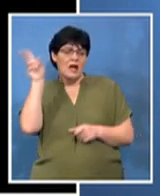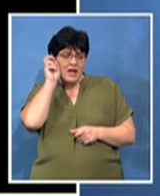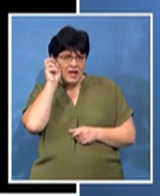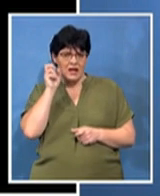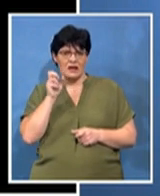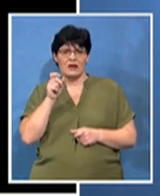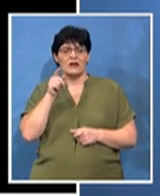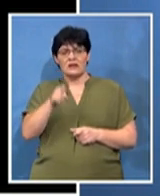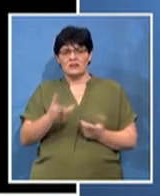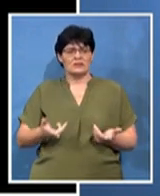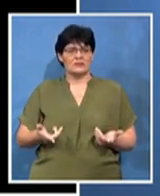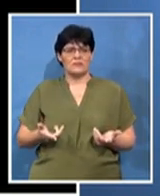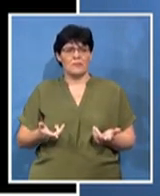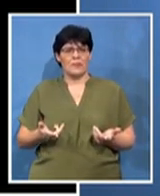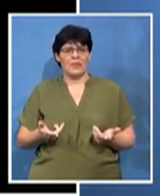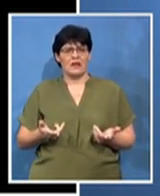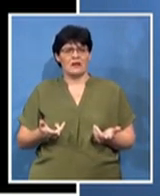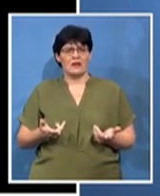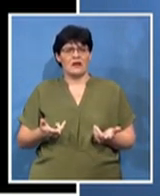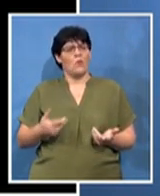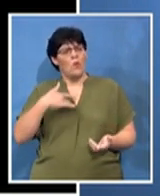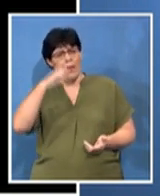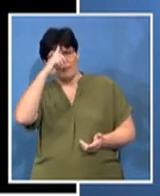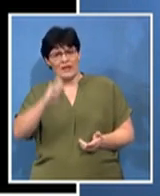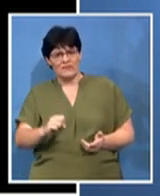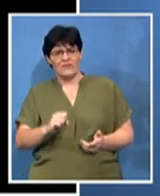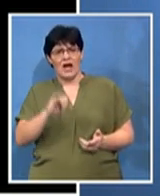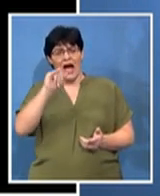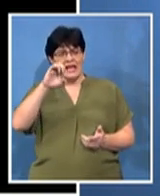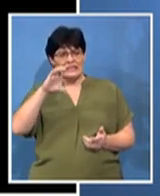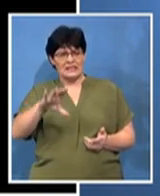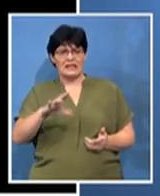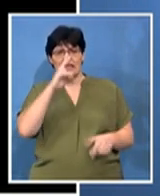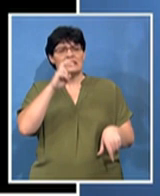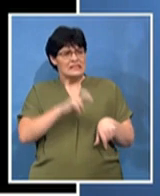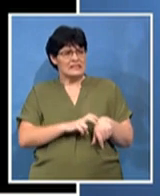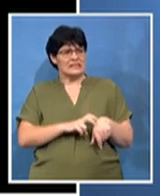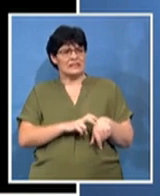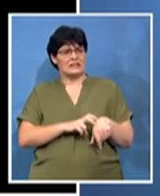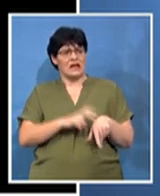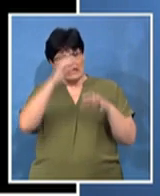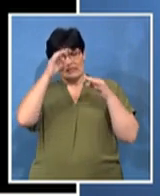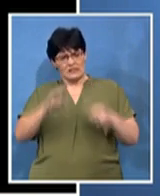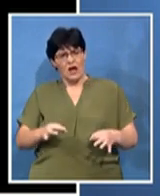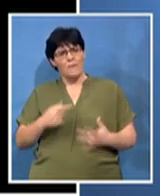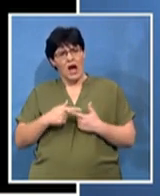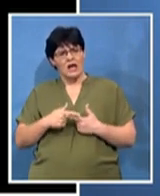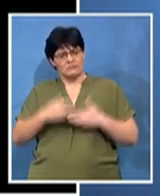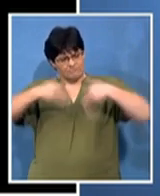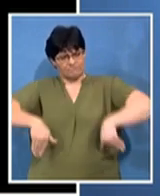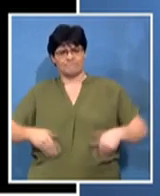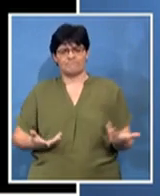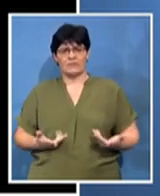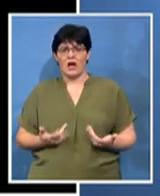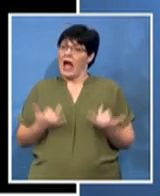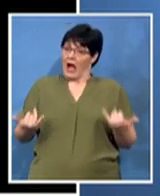really believe that the IEC really needs to take this decision quite rationally. The way that it stands right now, it seems that they are flip-flopping